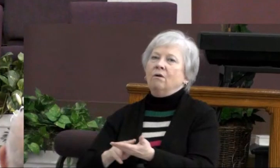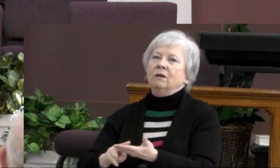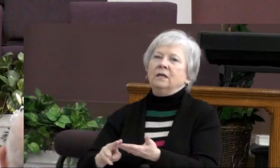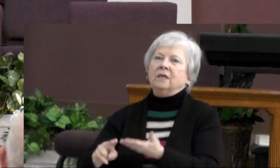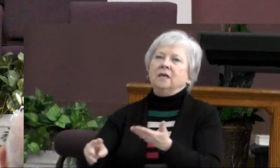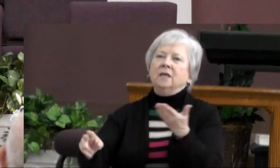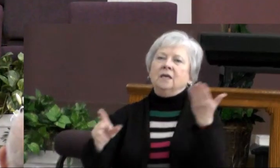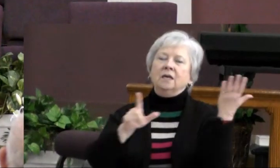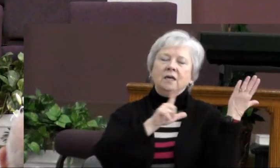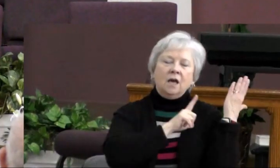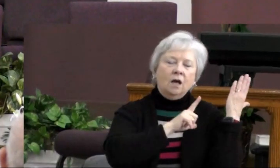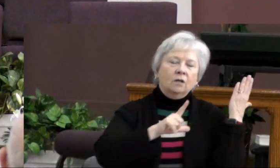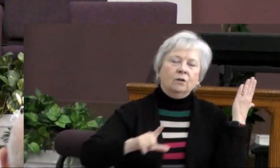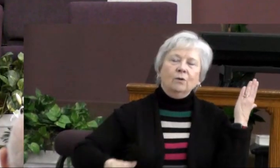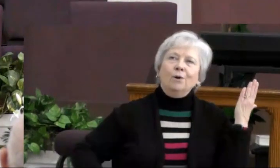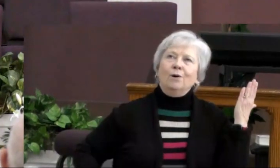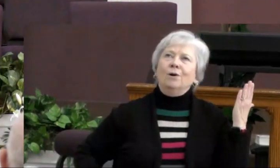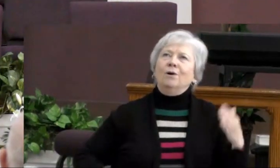holy,